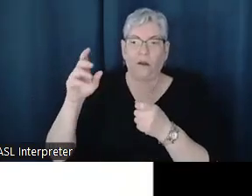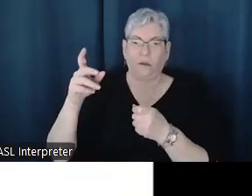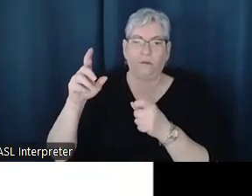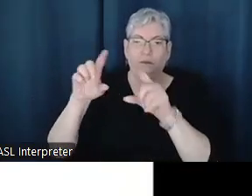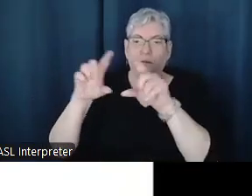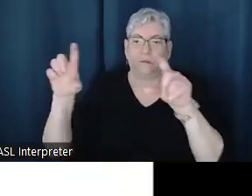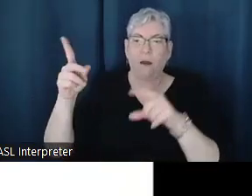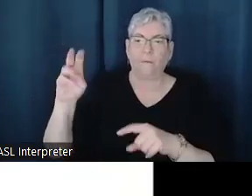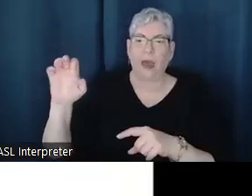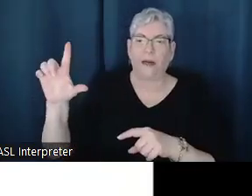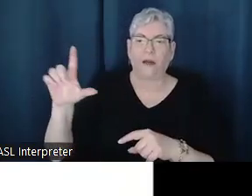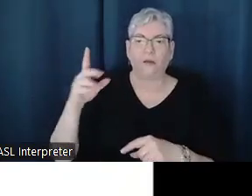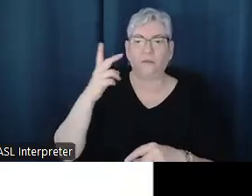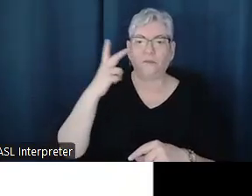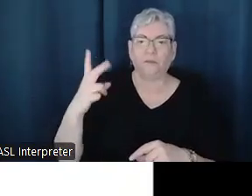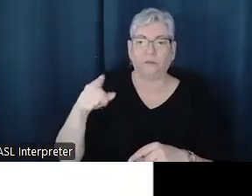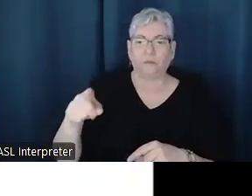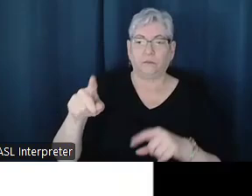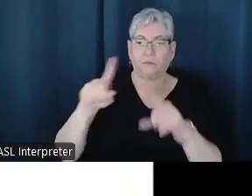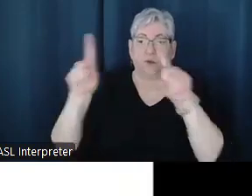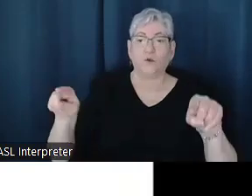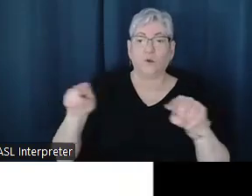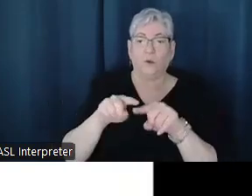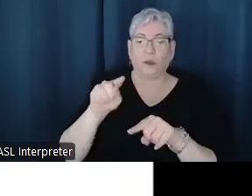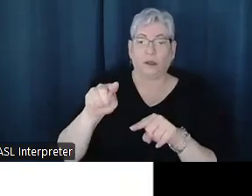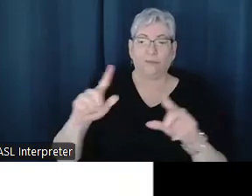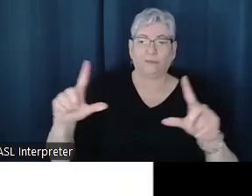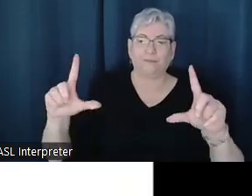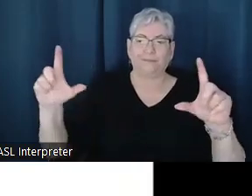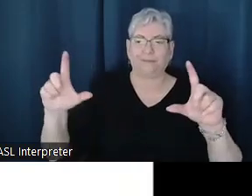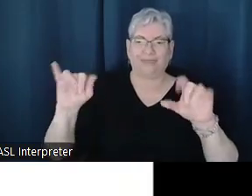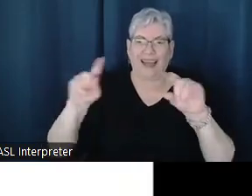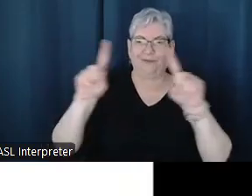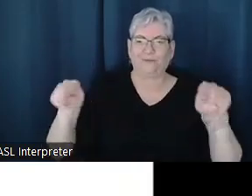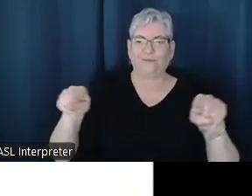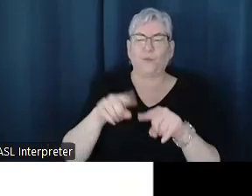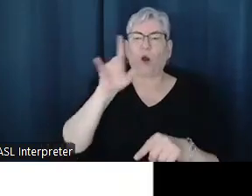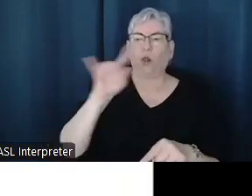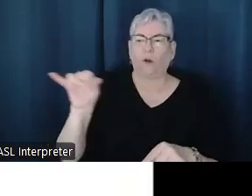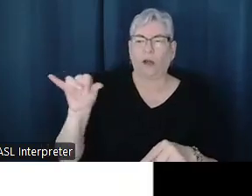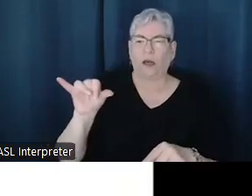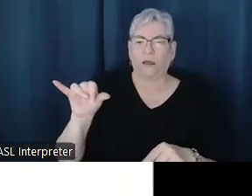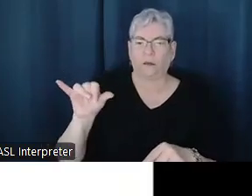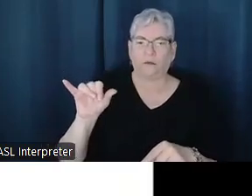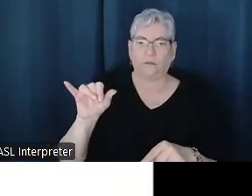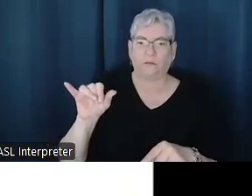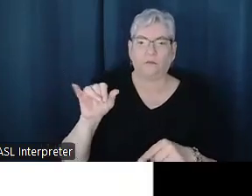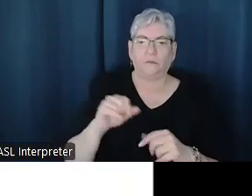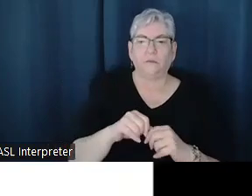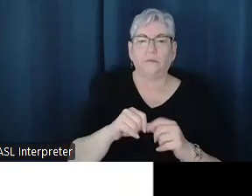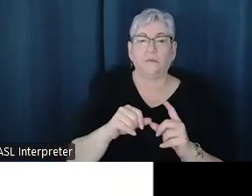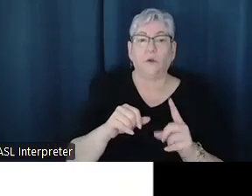And you will notice on your screen a screenshot of an example of the GoToWebinar interface. You should